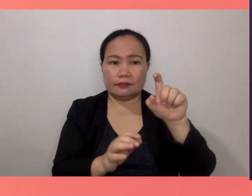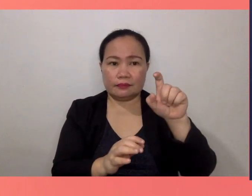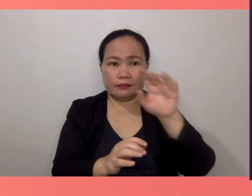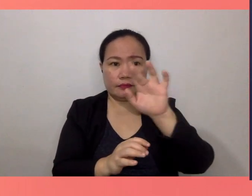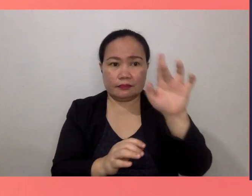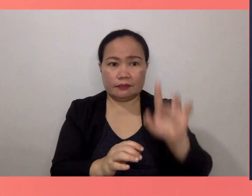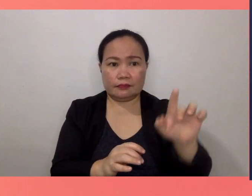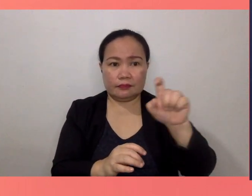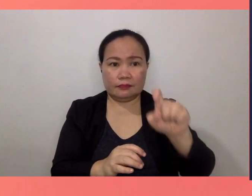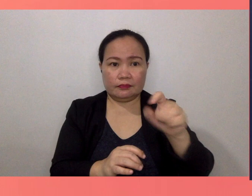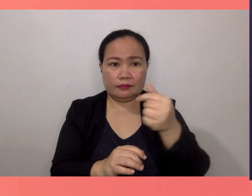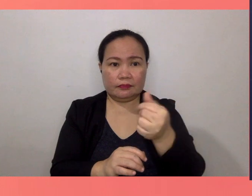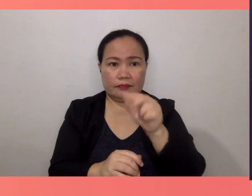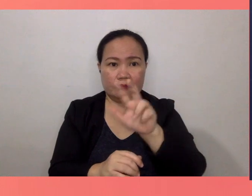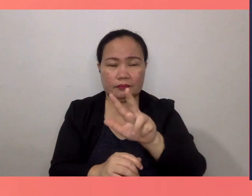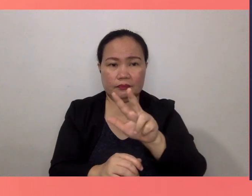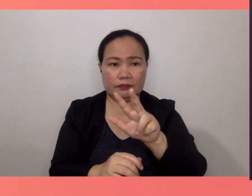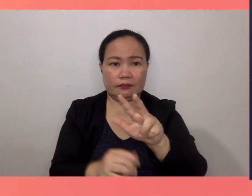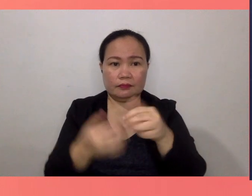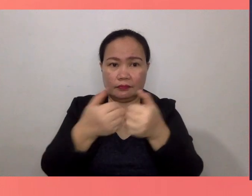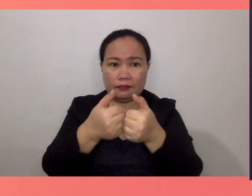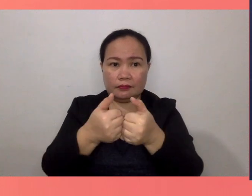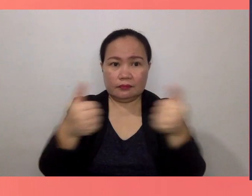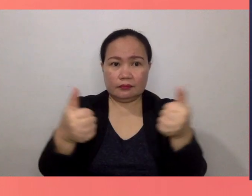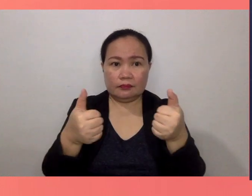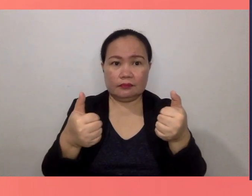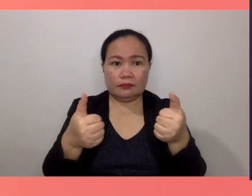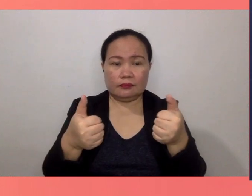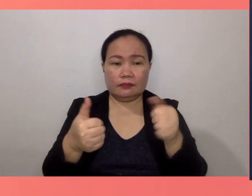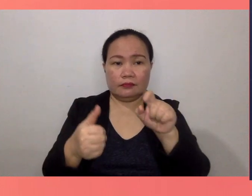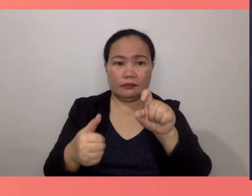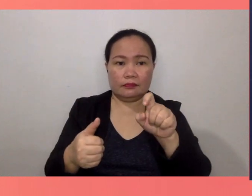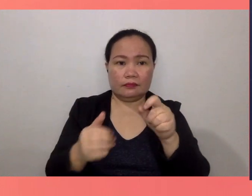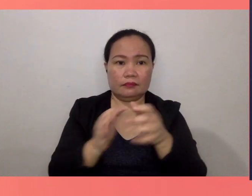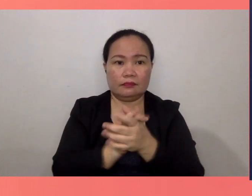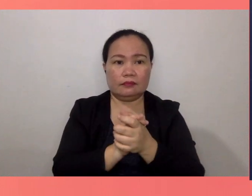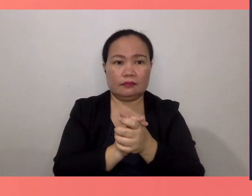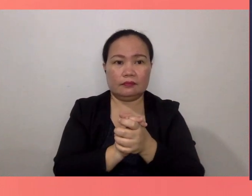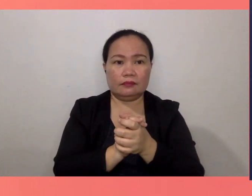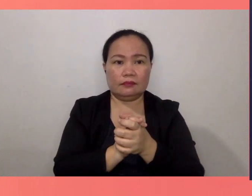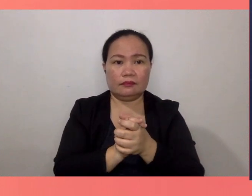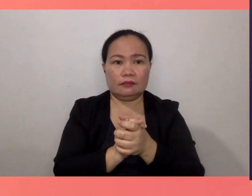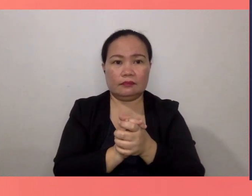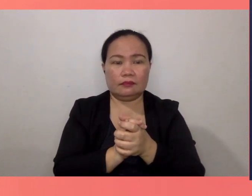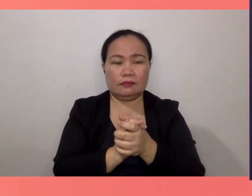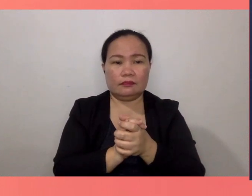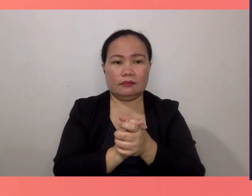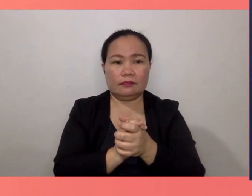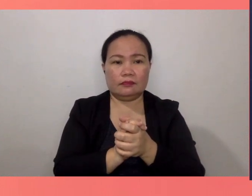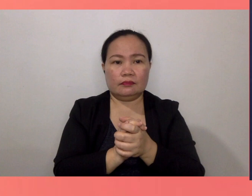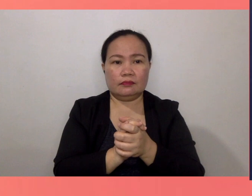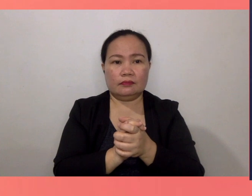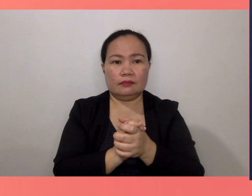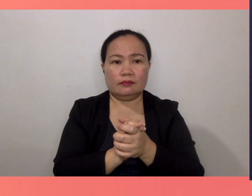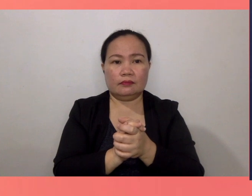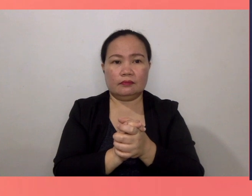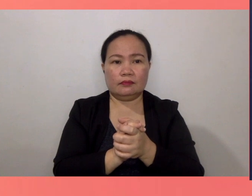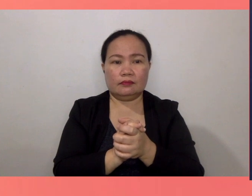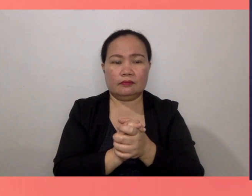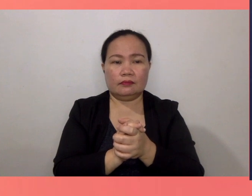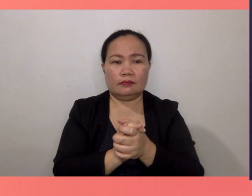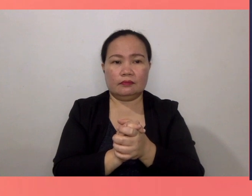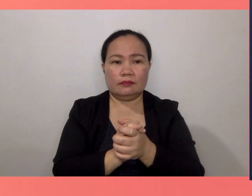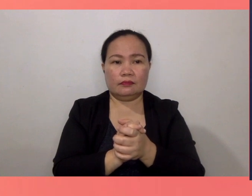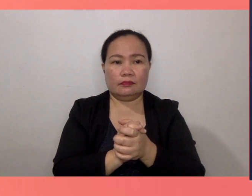x plus 3. Si 3, hiwalay doon kay x. So, hindi natin pwede gawin yung ginawa natin sa left side na kinuha na yung x